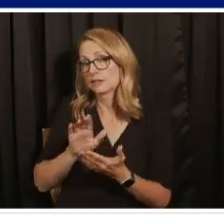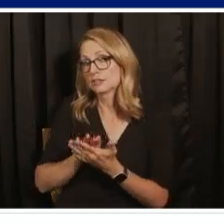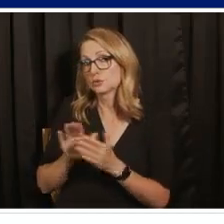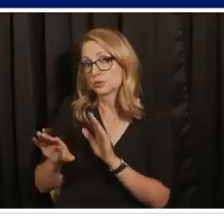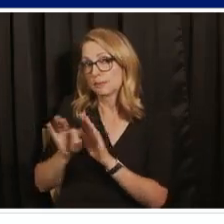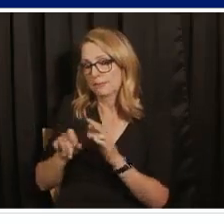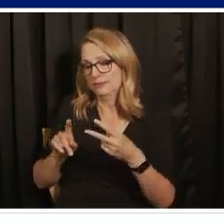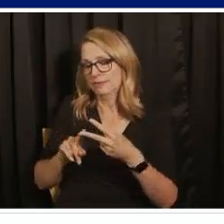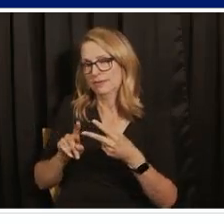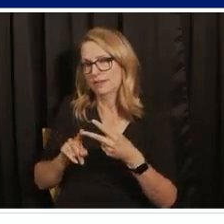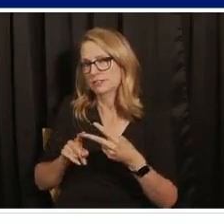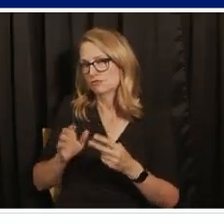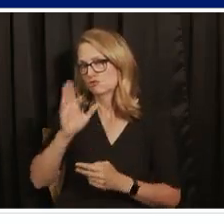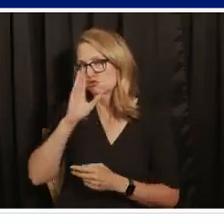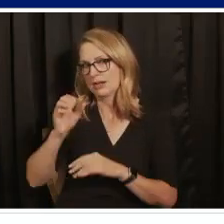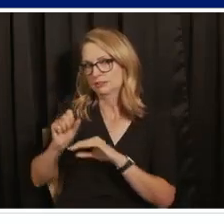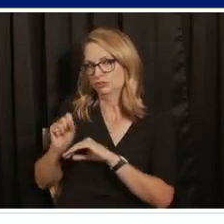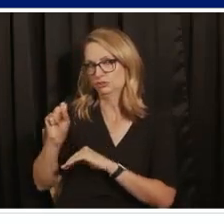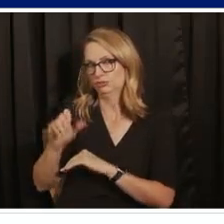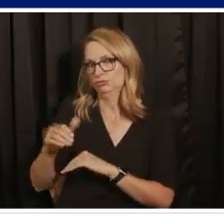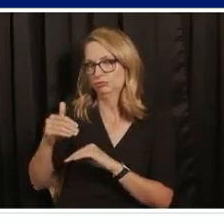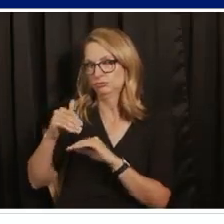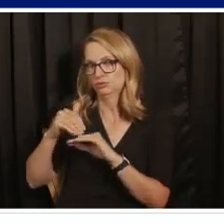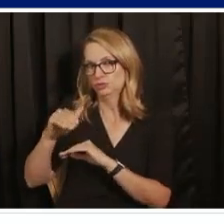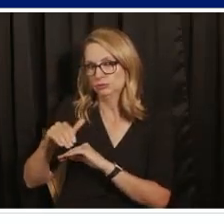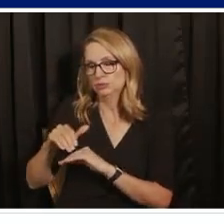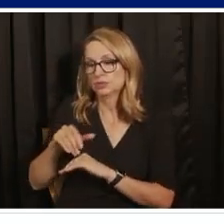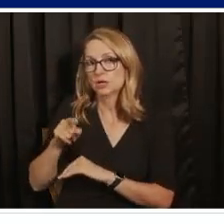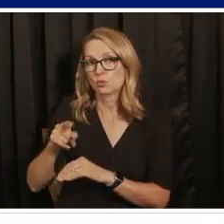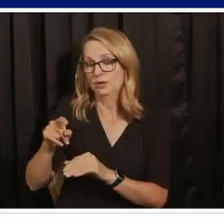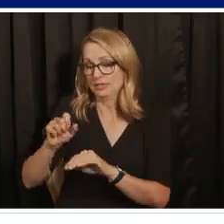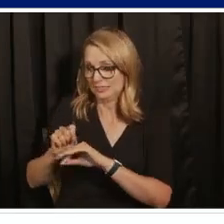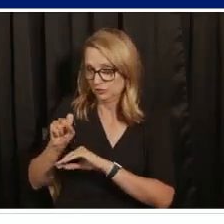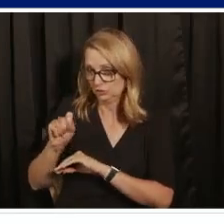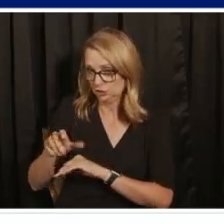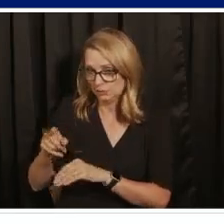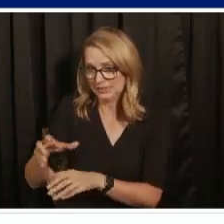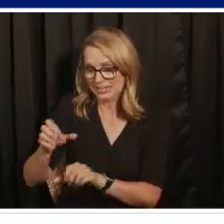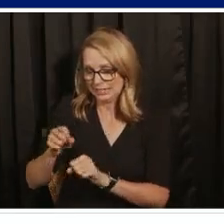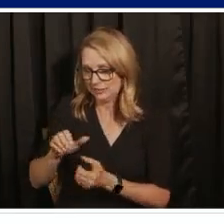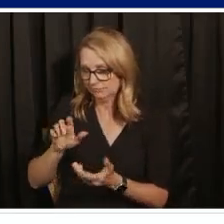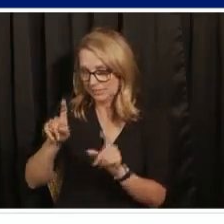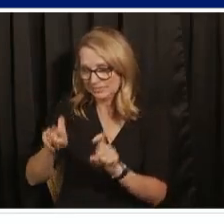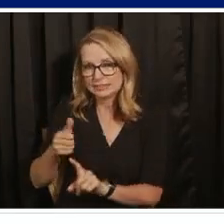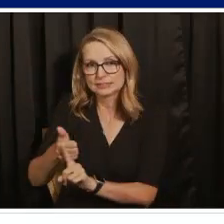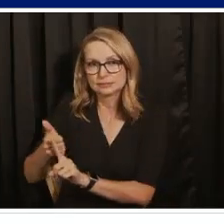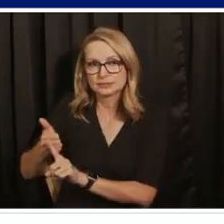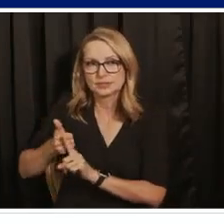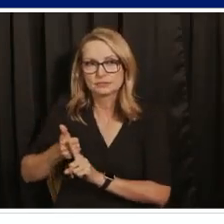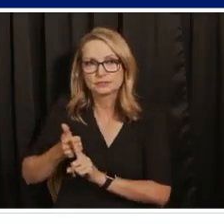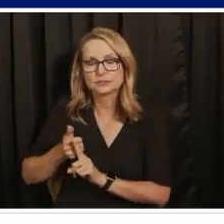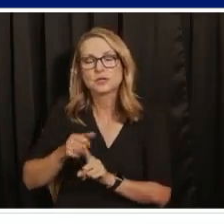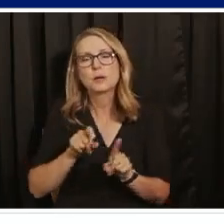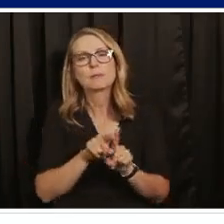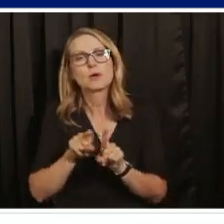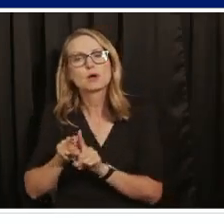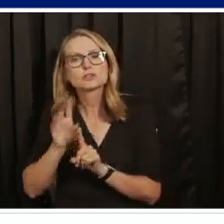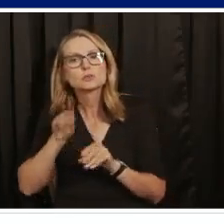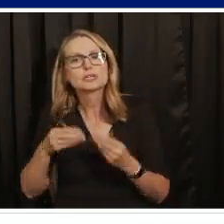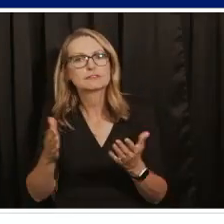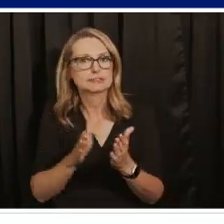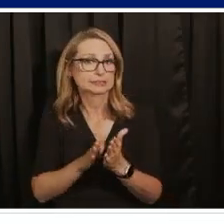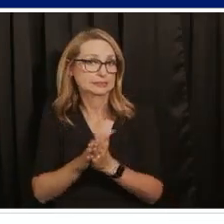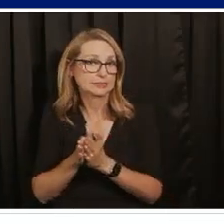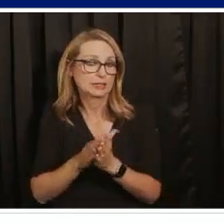where they get the testing supplies and they do the rest. And we are working very hard on giving an extra incentive for that, both an incentive to